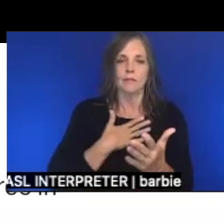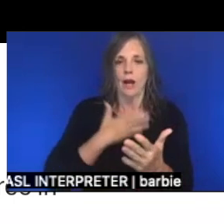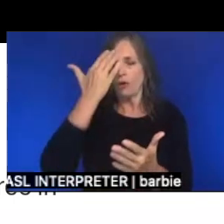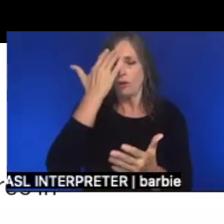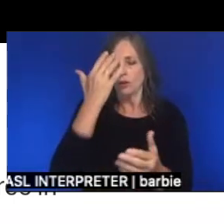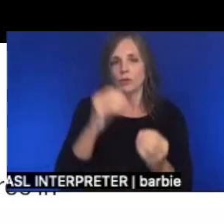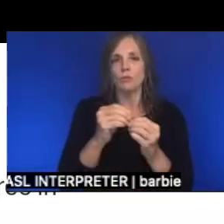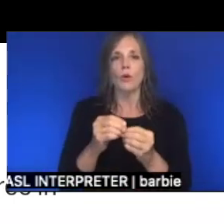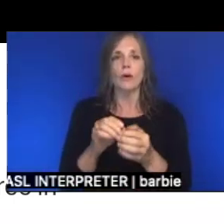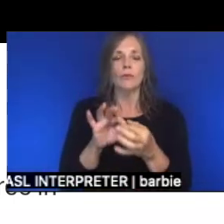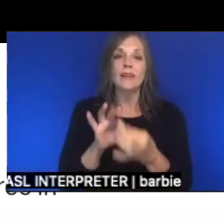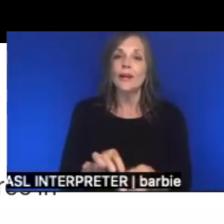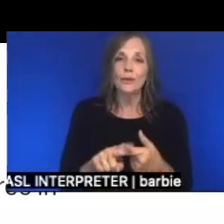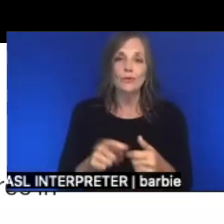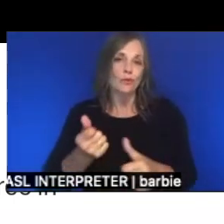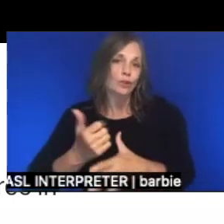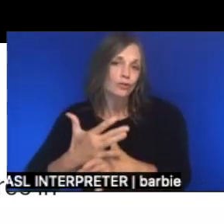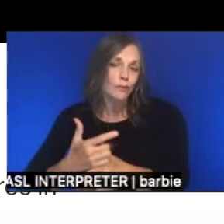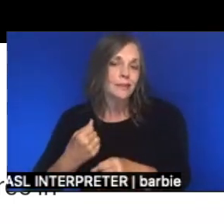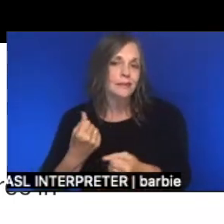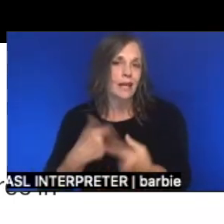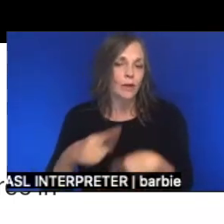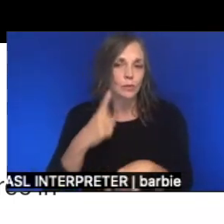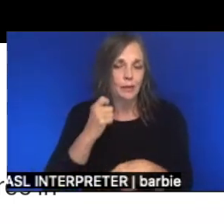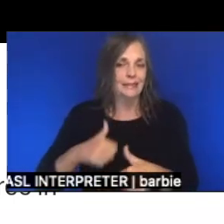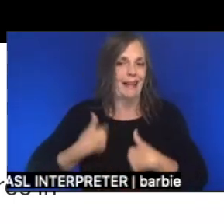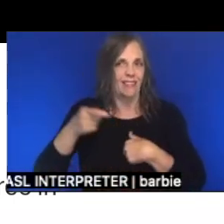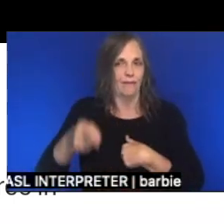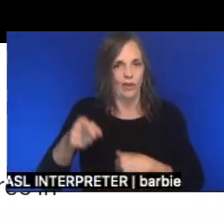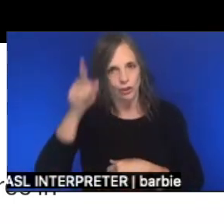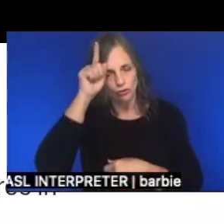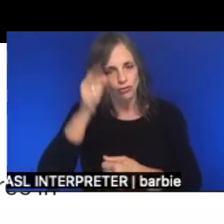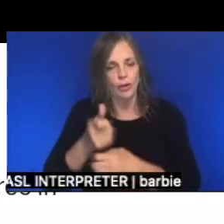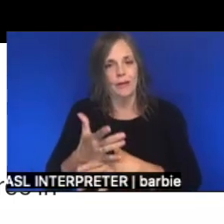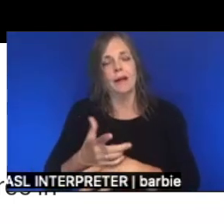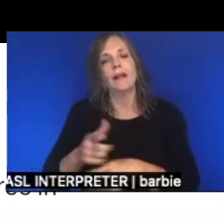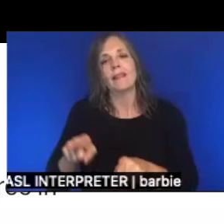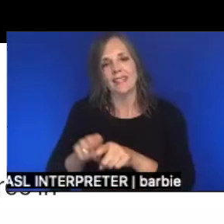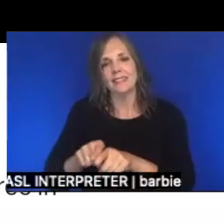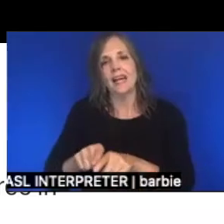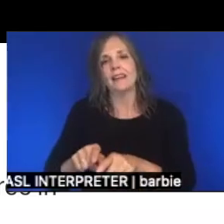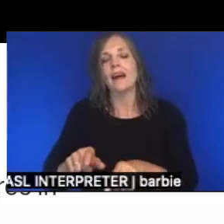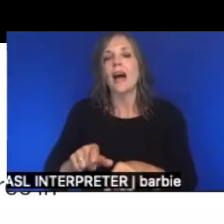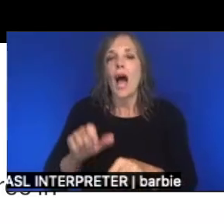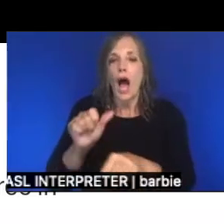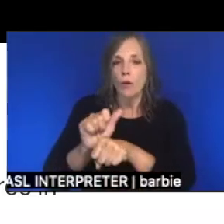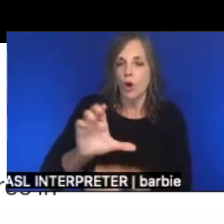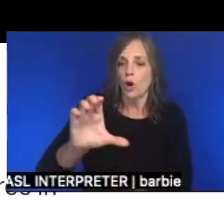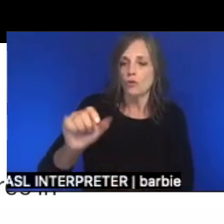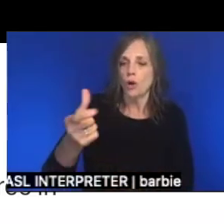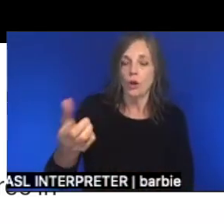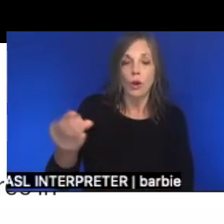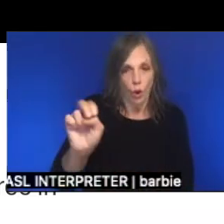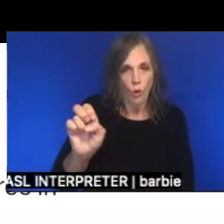because I am living in Germany. As I said before, I work in Cologne and I live in Cologne as well. So for me, the easiest